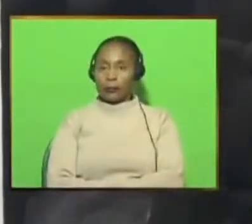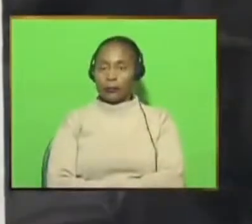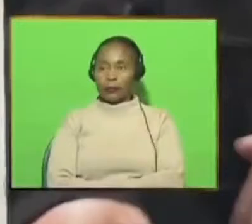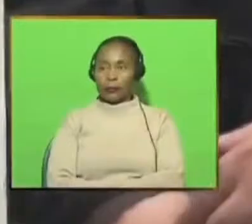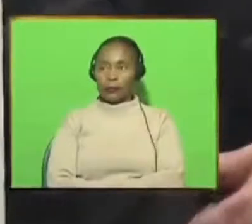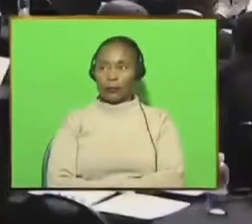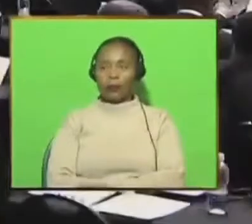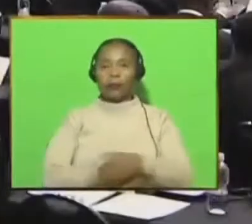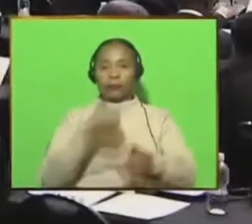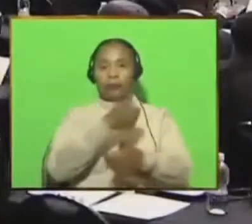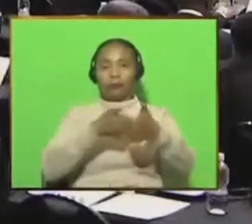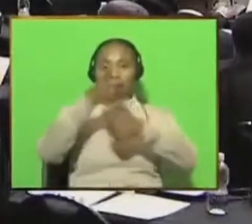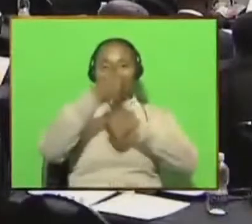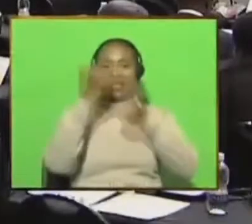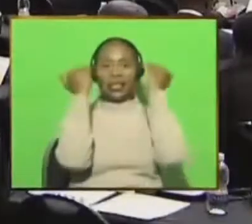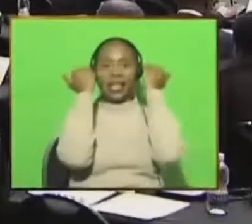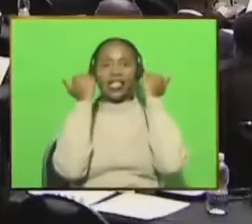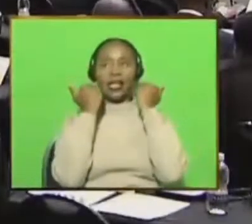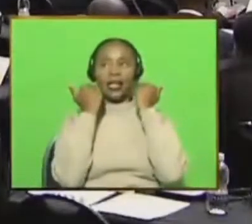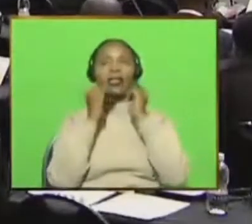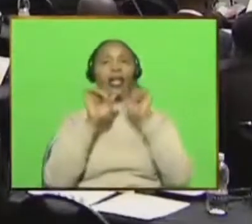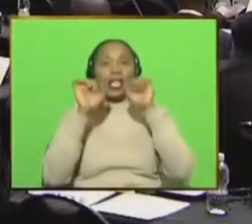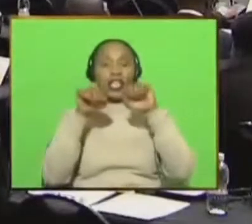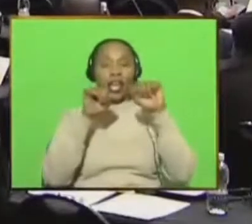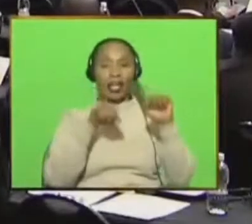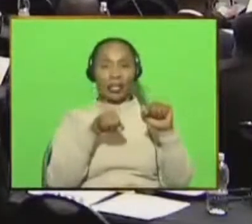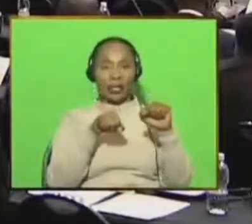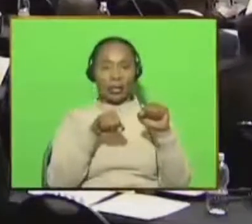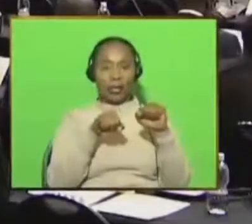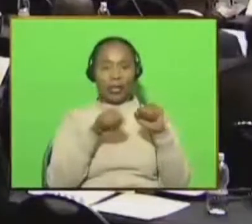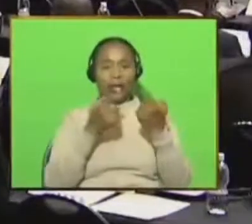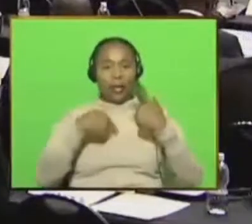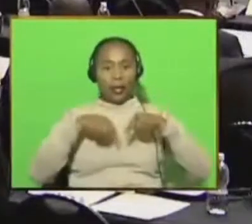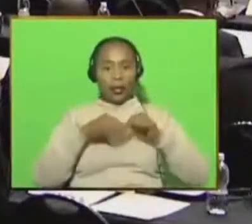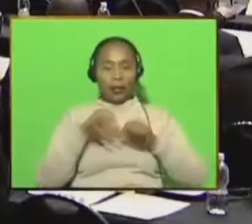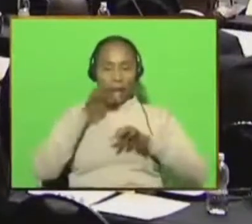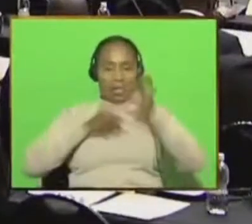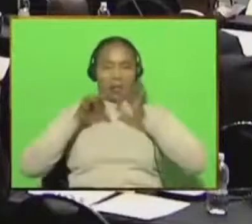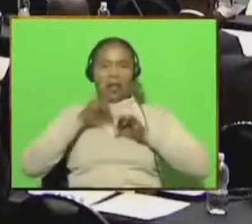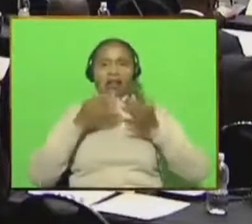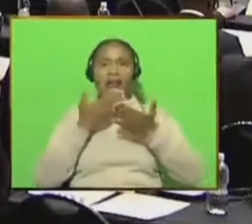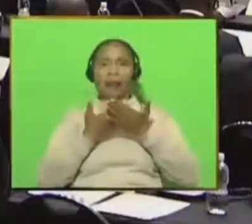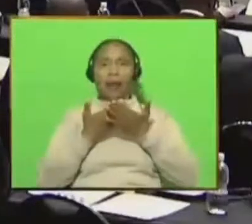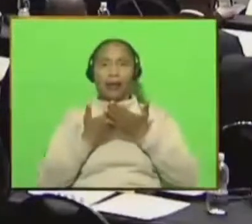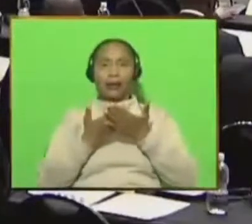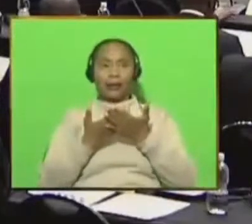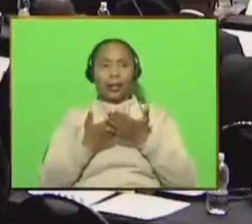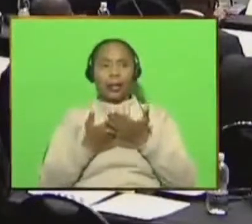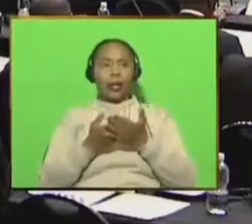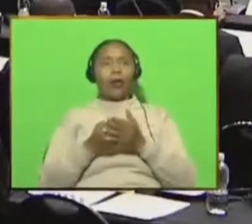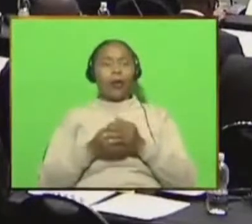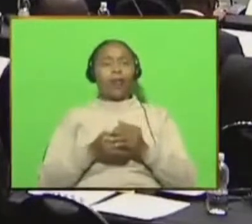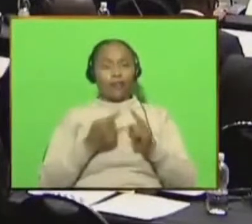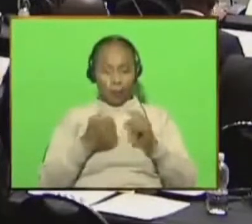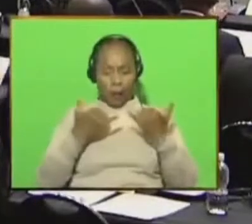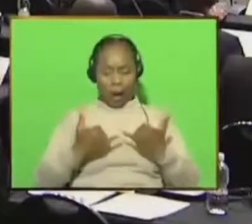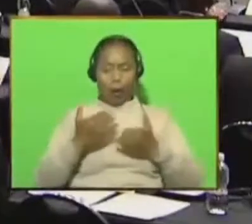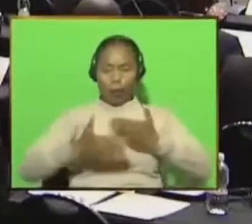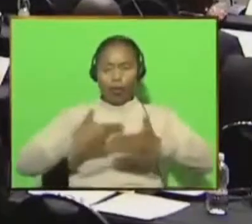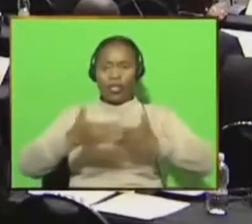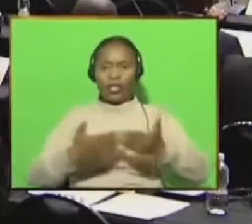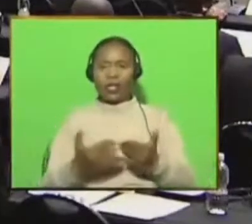Chief Justice, Yes? can we be explained to the process now? Where